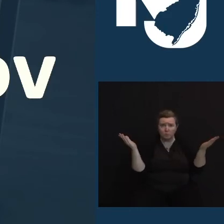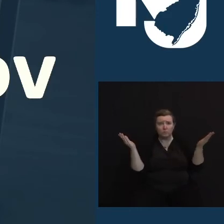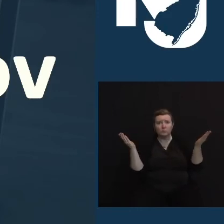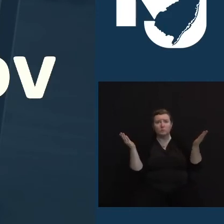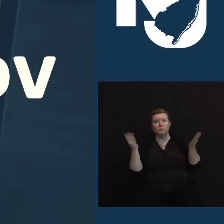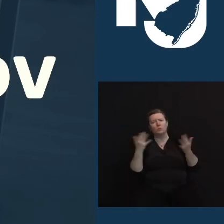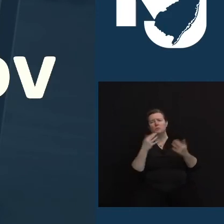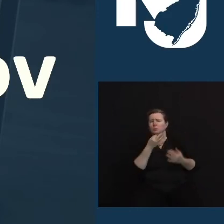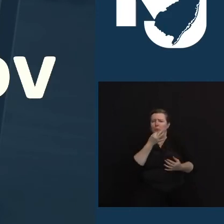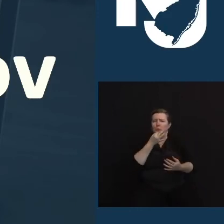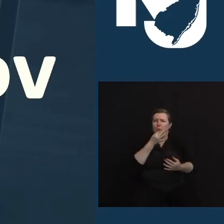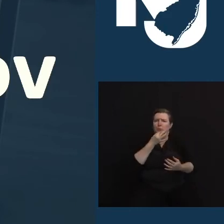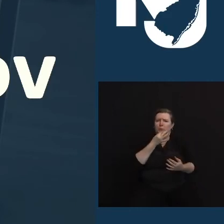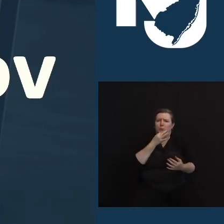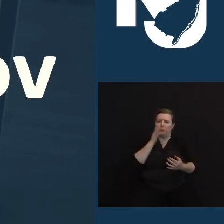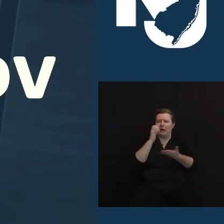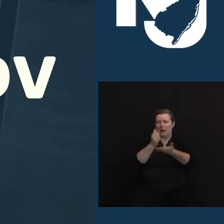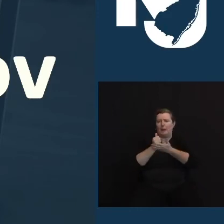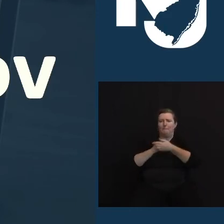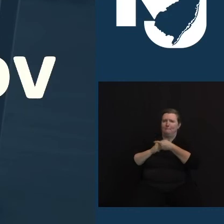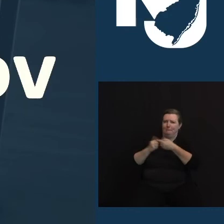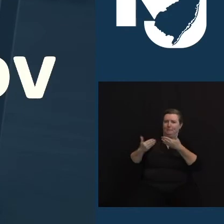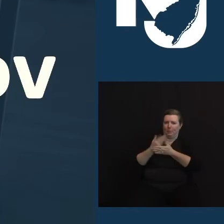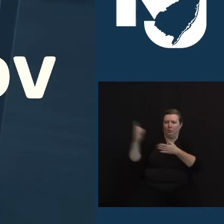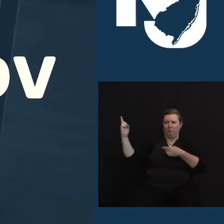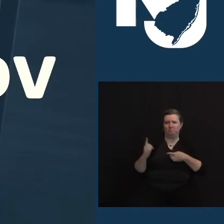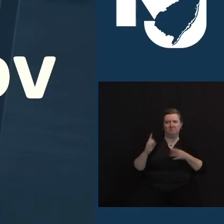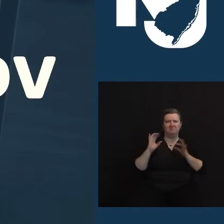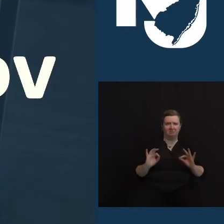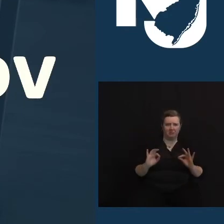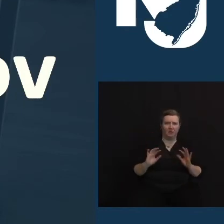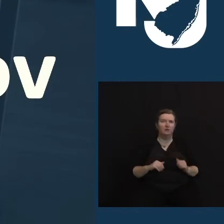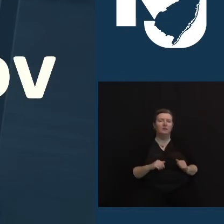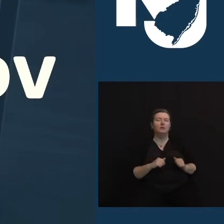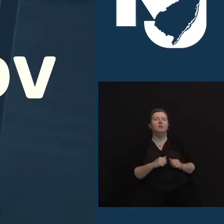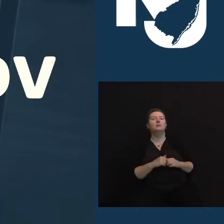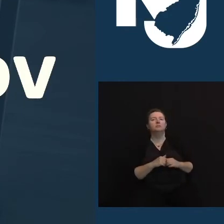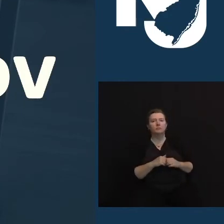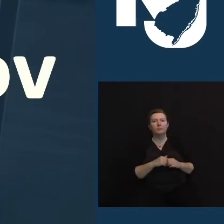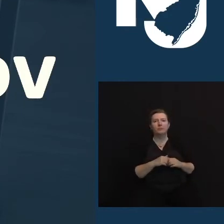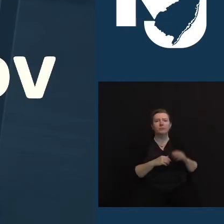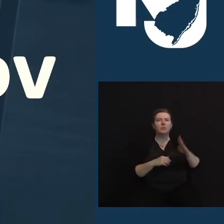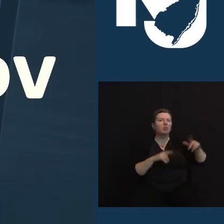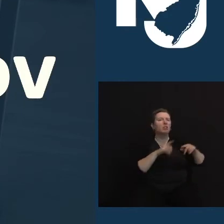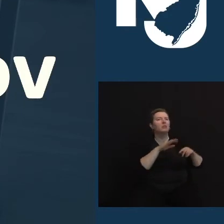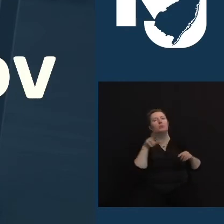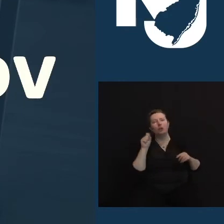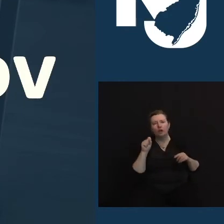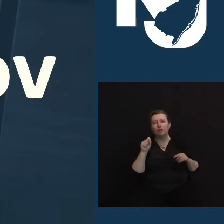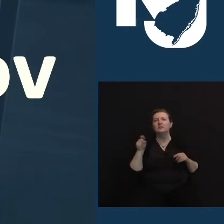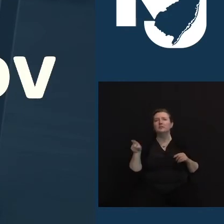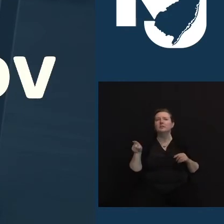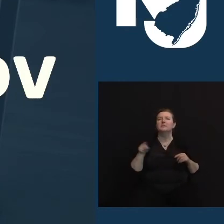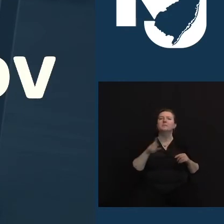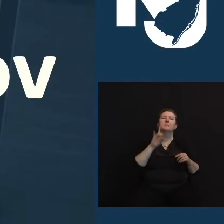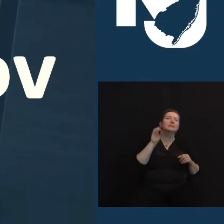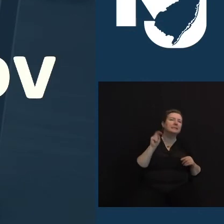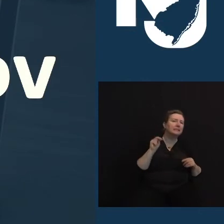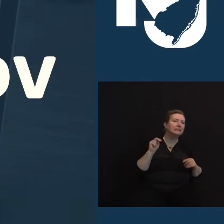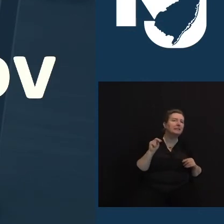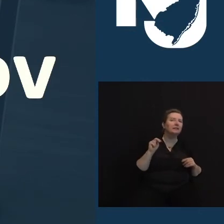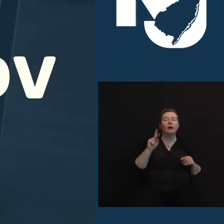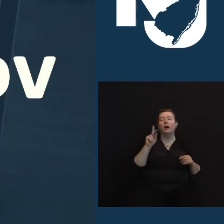at State, whether it's Bill Burns at CIA, whether it's President Joe Biden, Vice President Kamala Harris, the entire